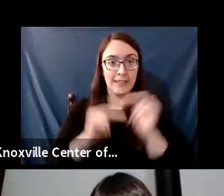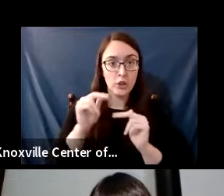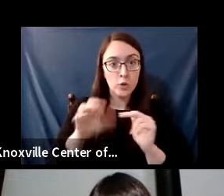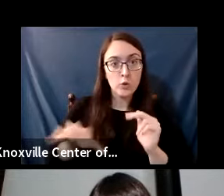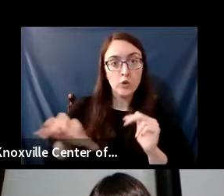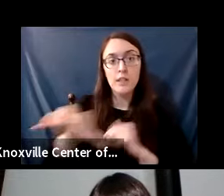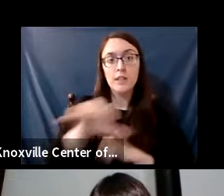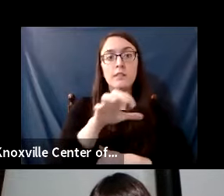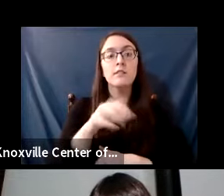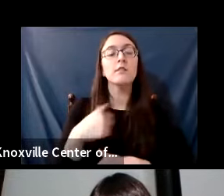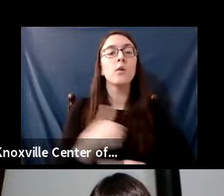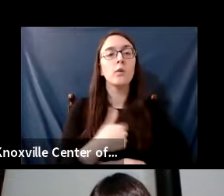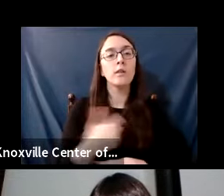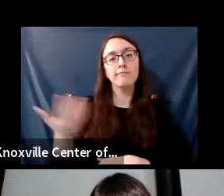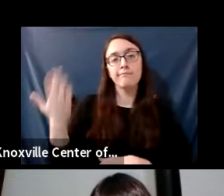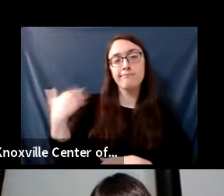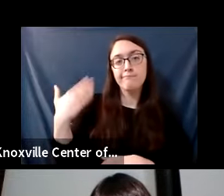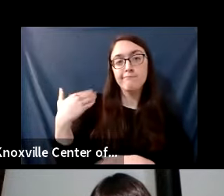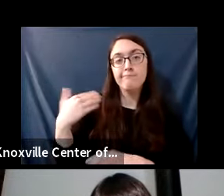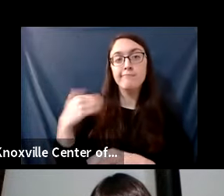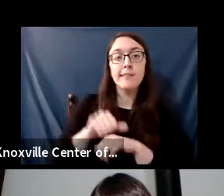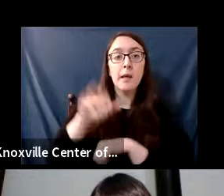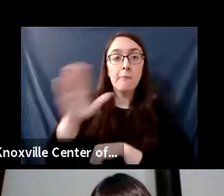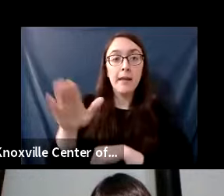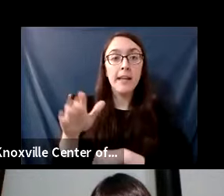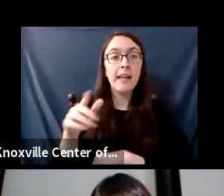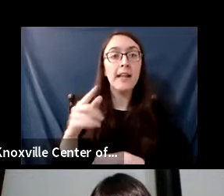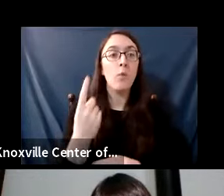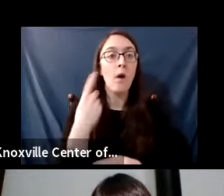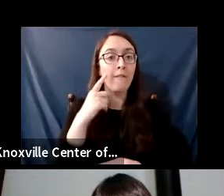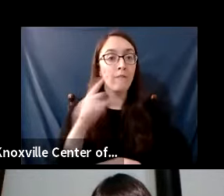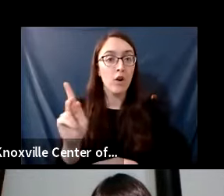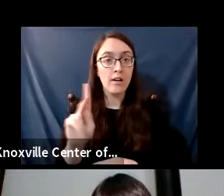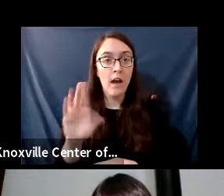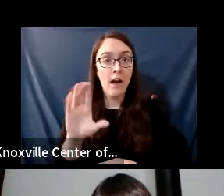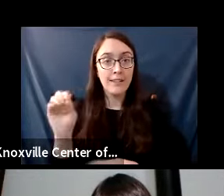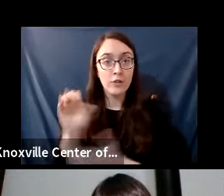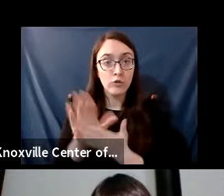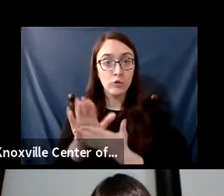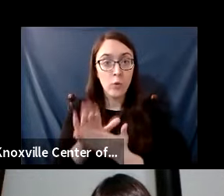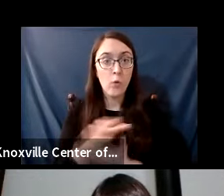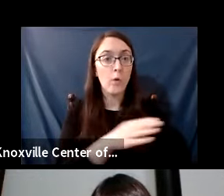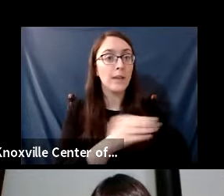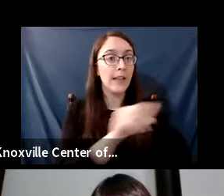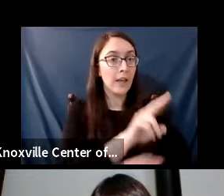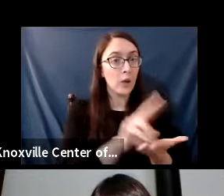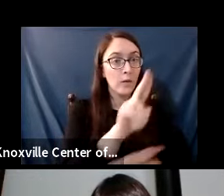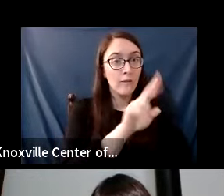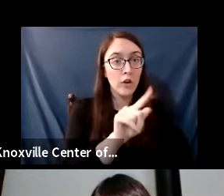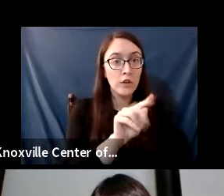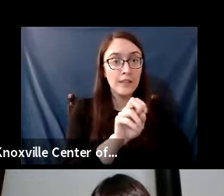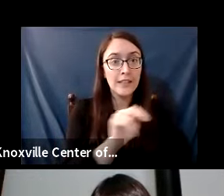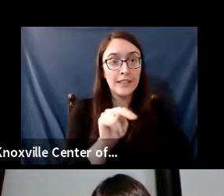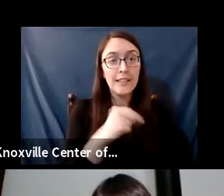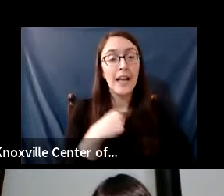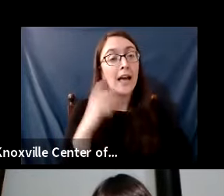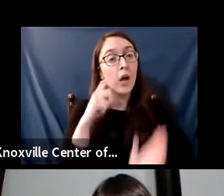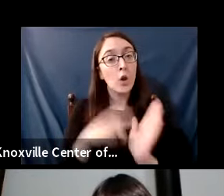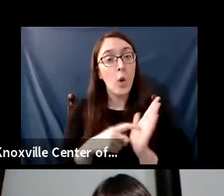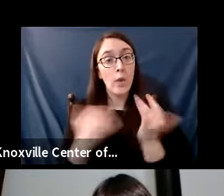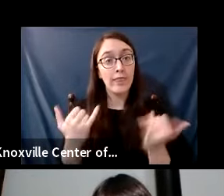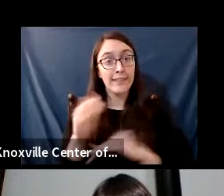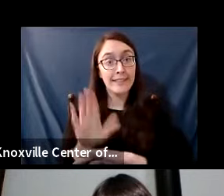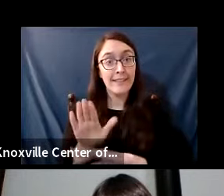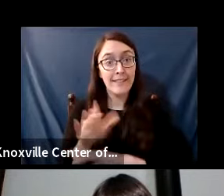from Knox County as well, Knox County Schools, as well as the University of Tennessee. And this evening, I noticed Dr. Gregg is on the